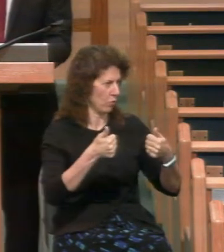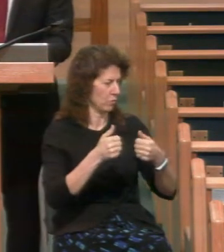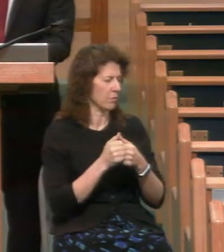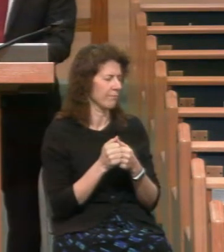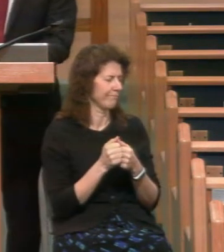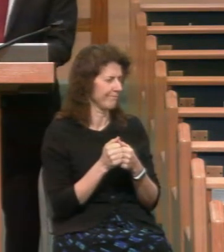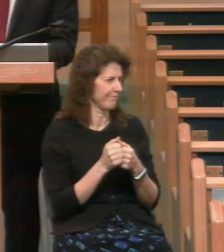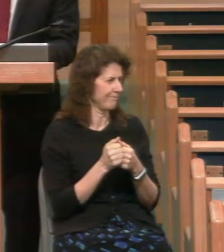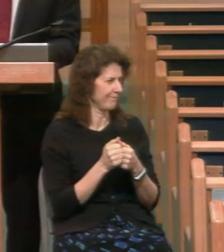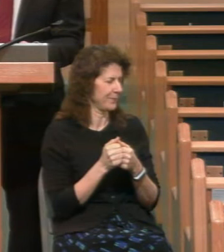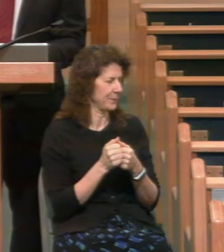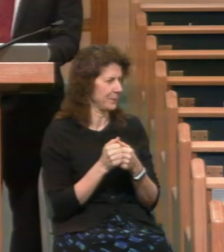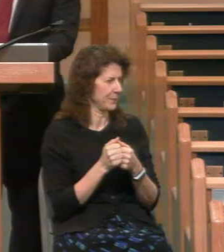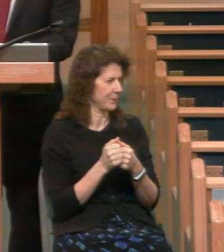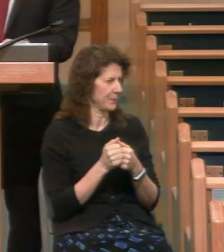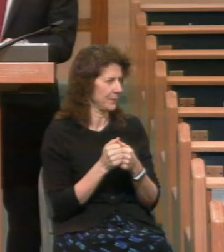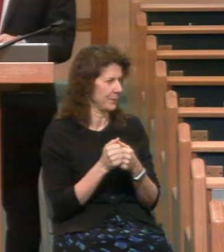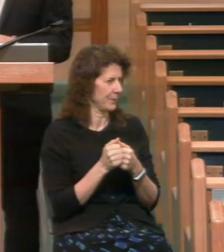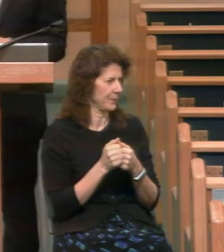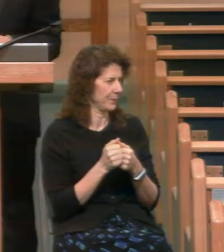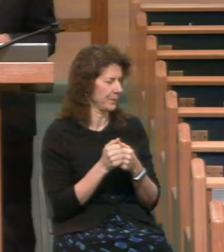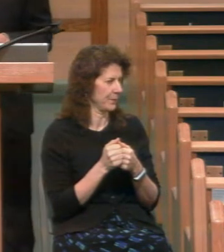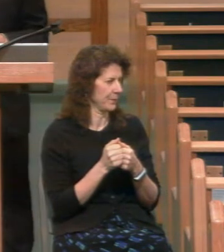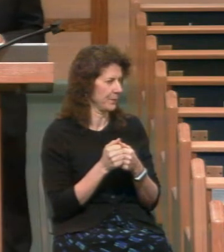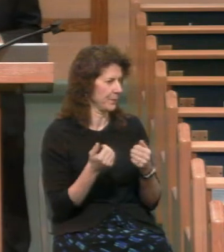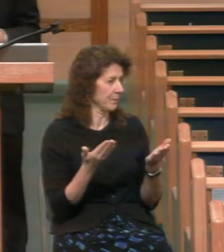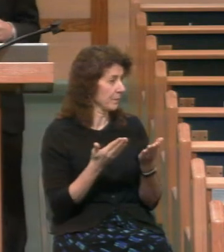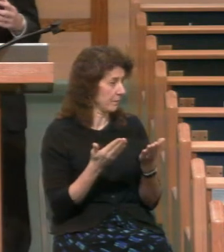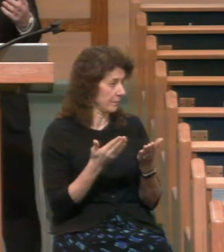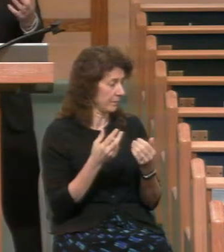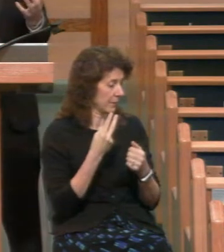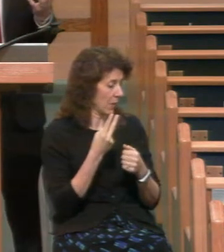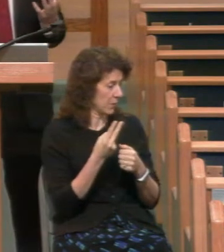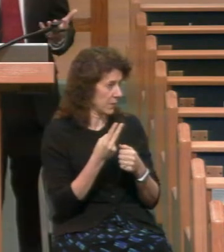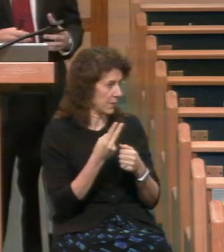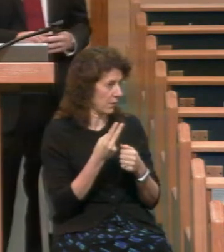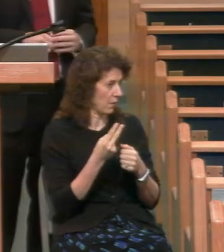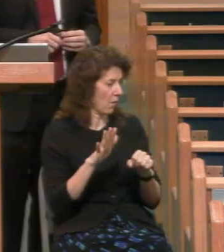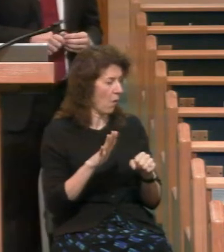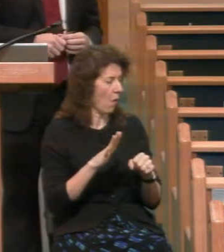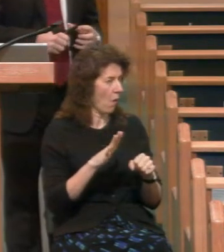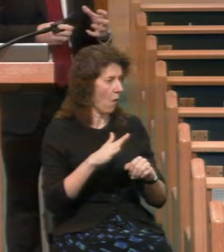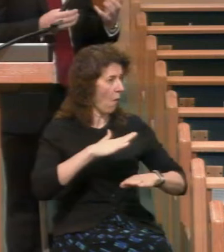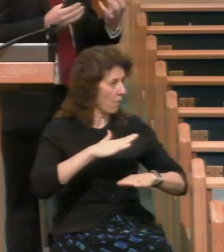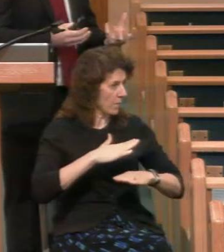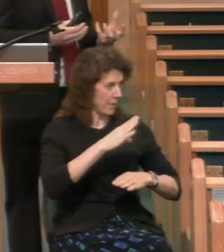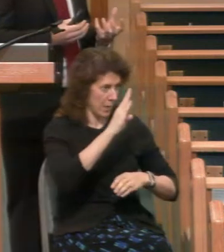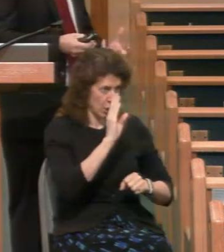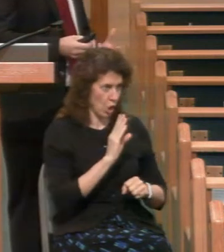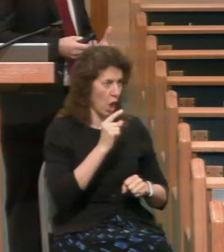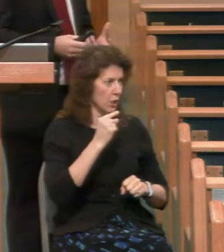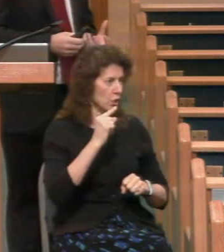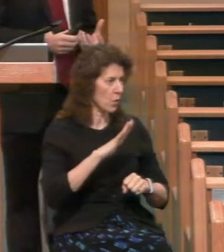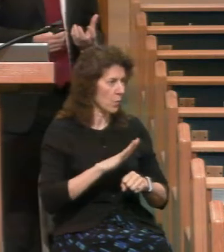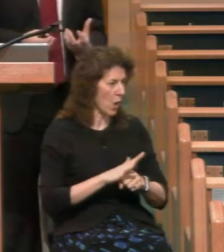one. And we see here also that we see the fulfillment of God's promise as far as delivering